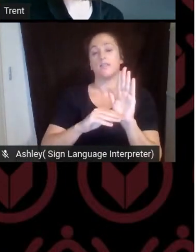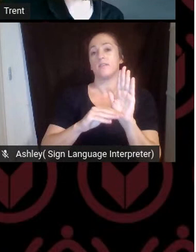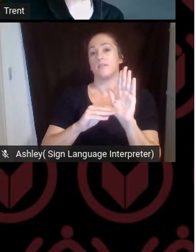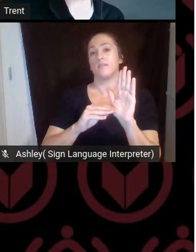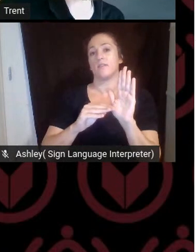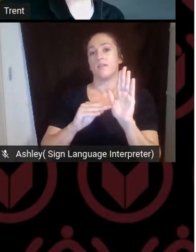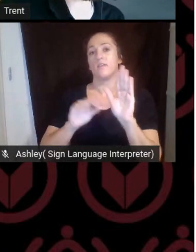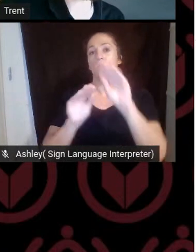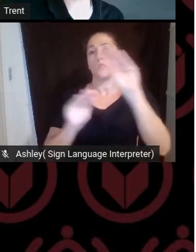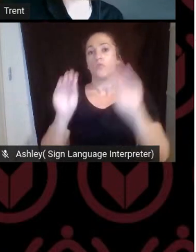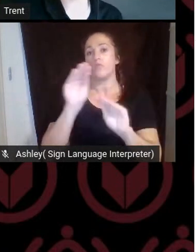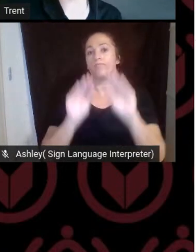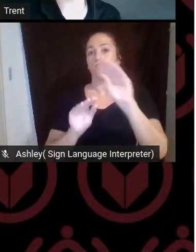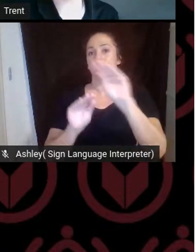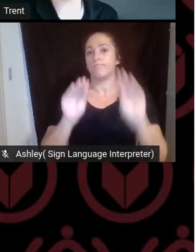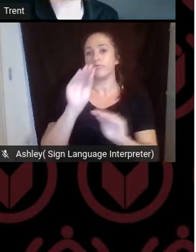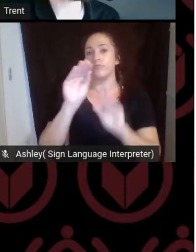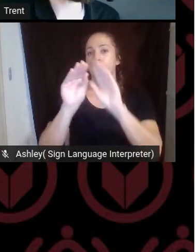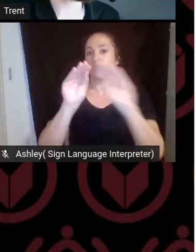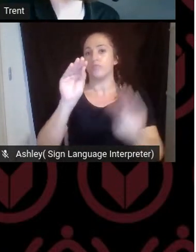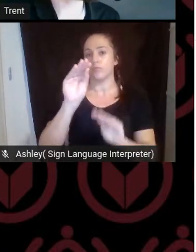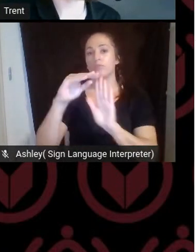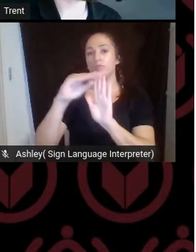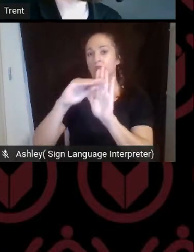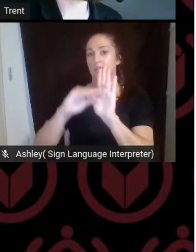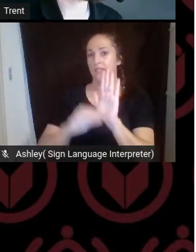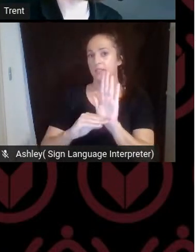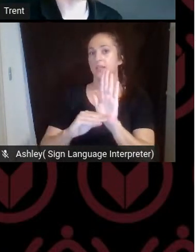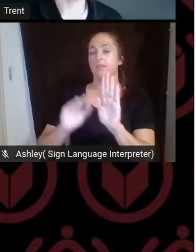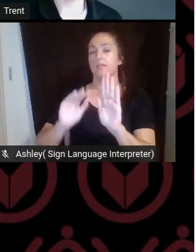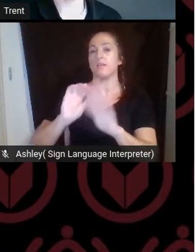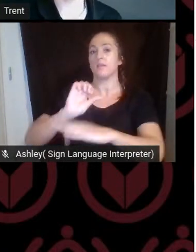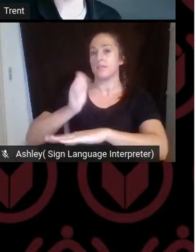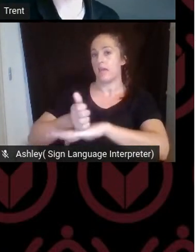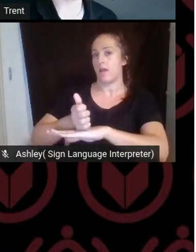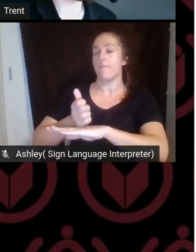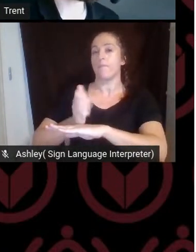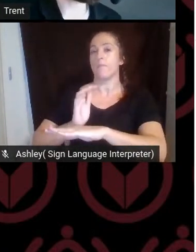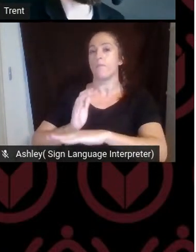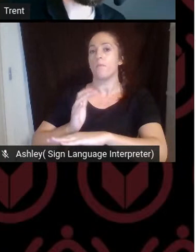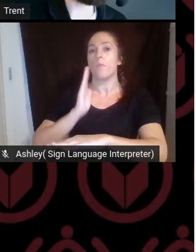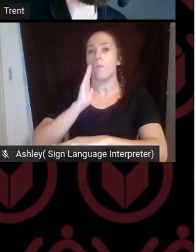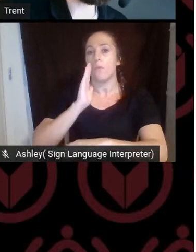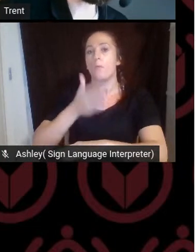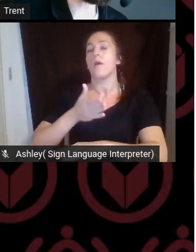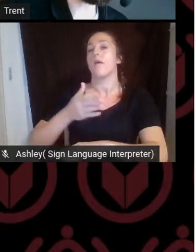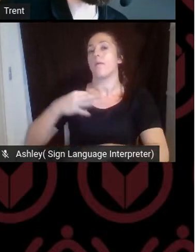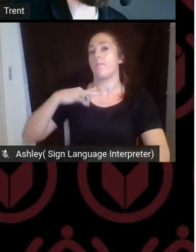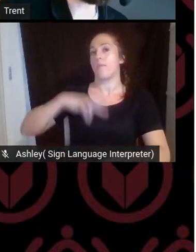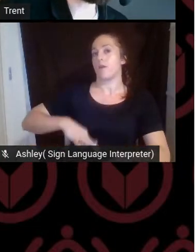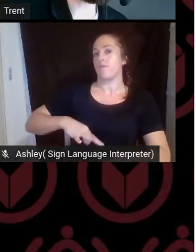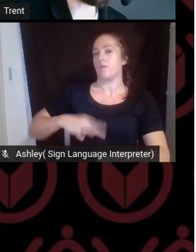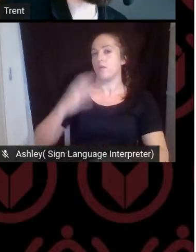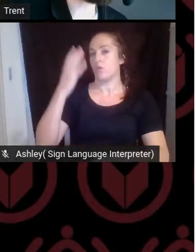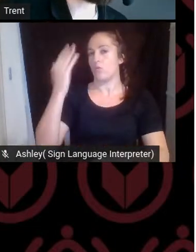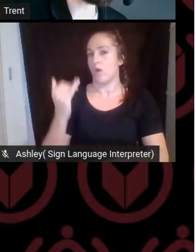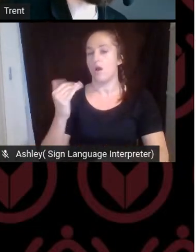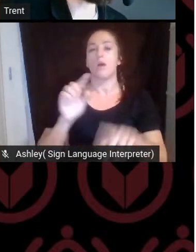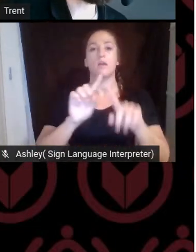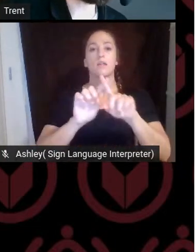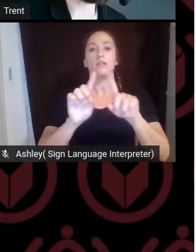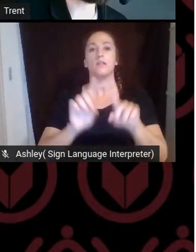And the benefit of showing your files in a listed format, let's see if it loads here. When it eventually loads, you'll see all of the